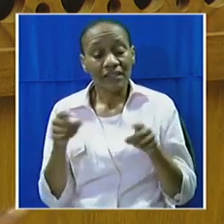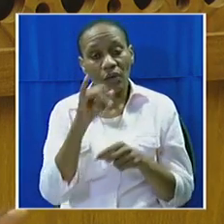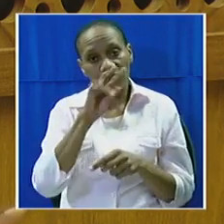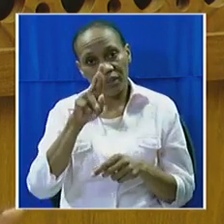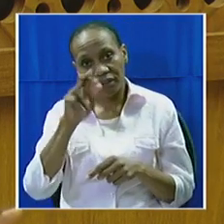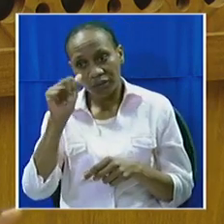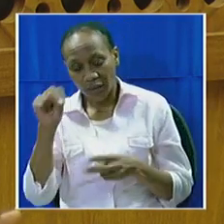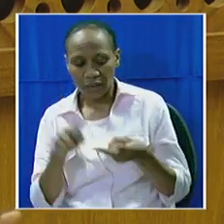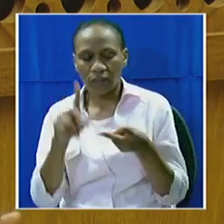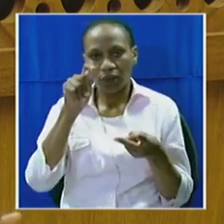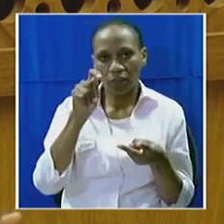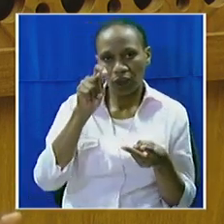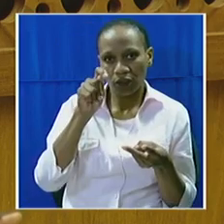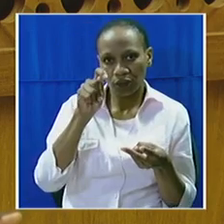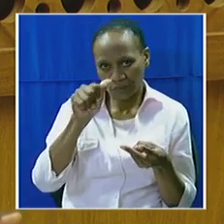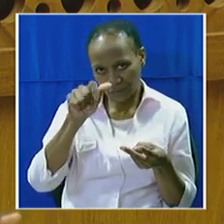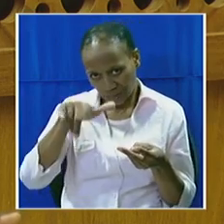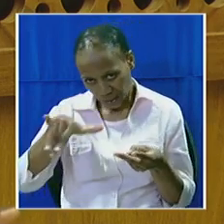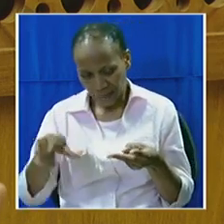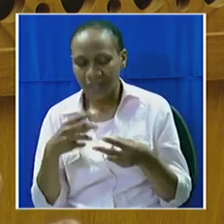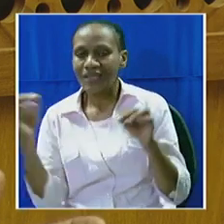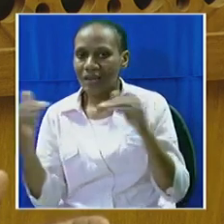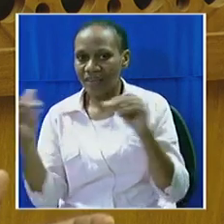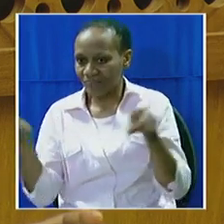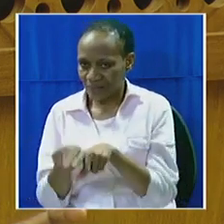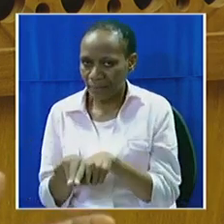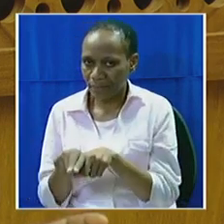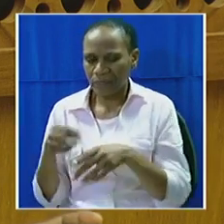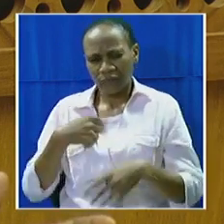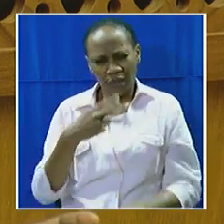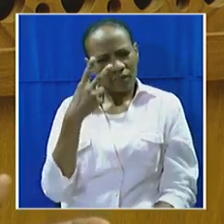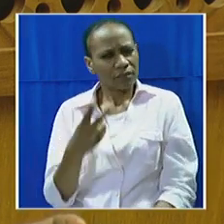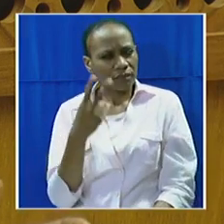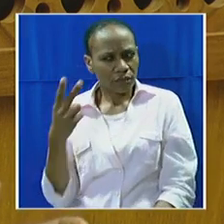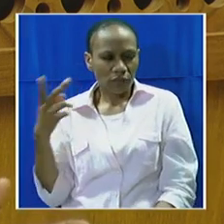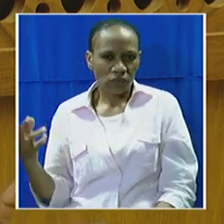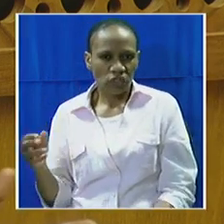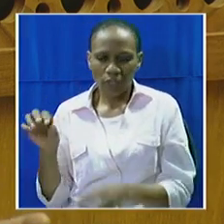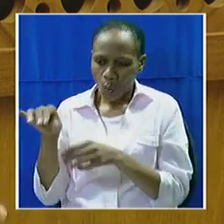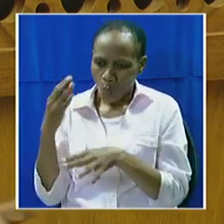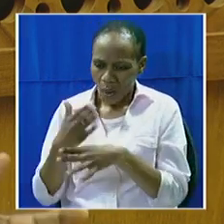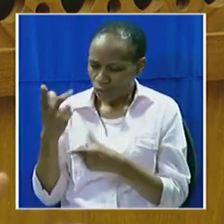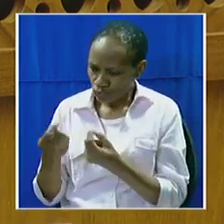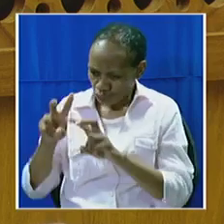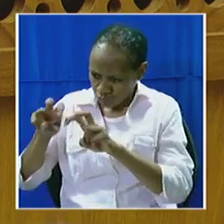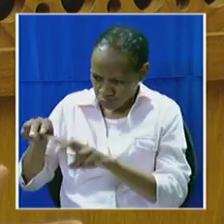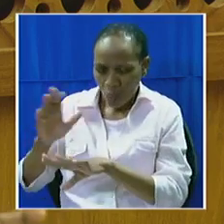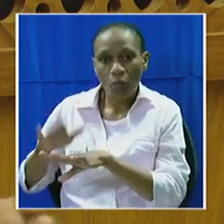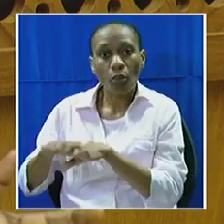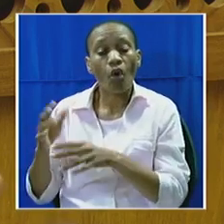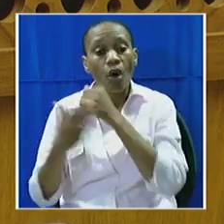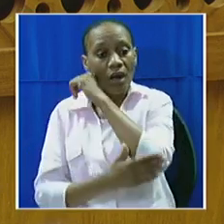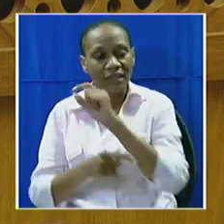and Italy are at that kind of level. So we've seen that there's been drastic actions taken with a number of